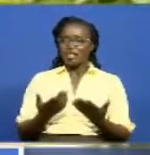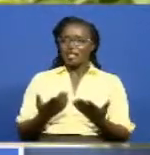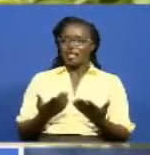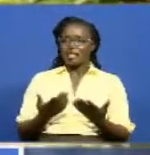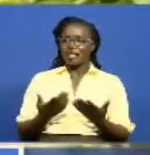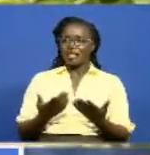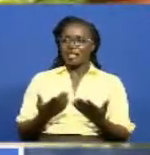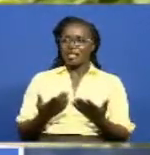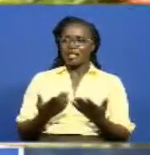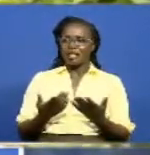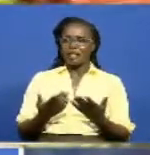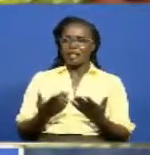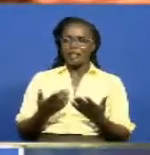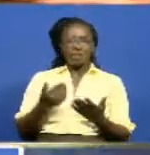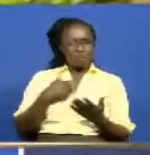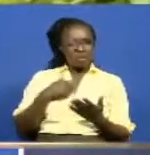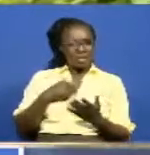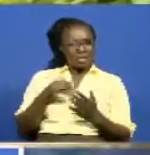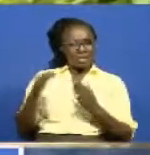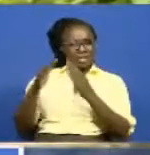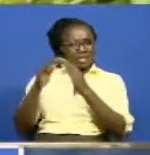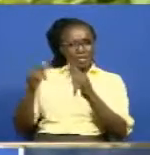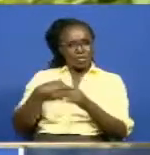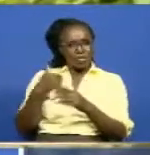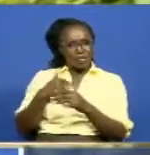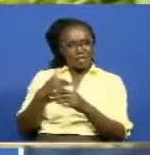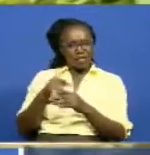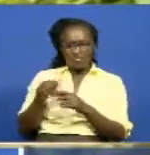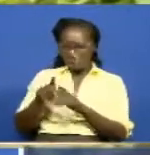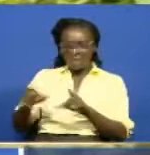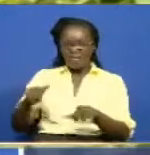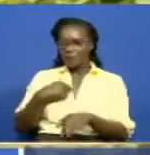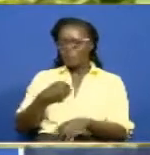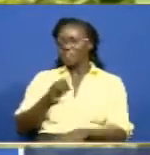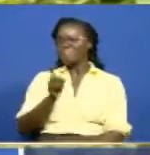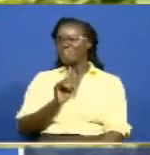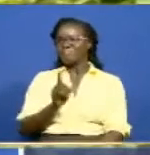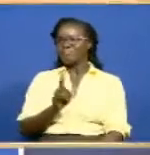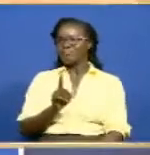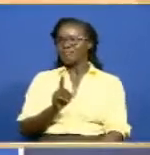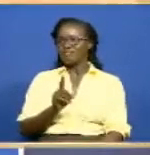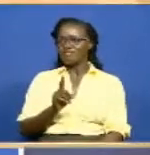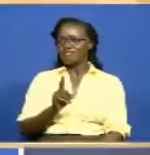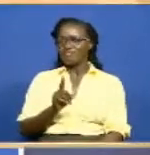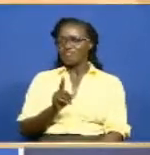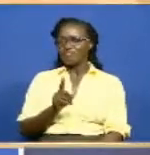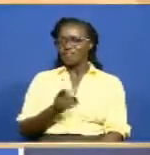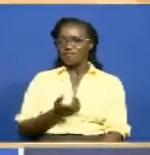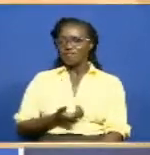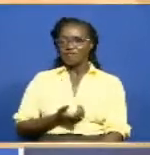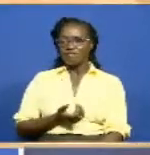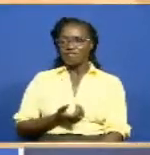ameweka mimi pale si pale yangu pale pale line ya mama mdogo.